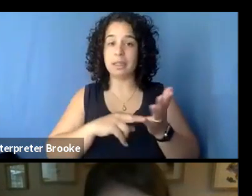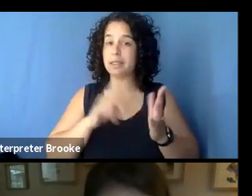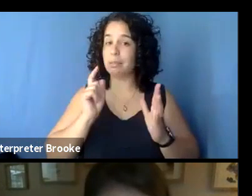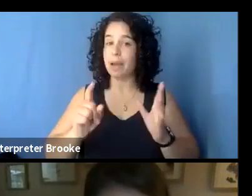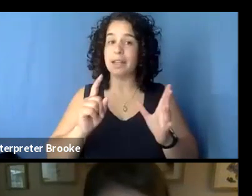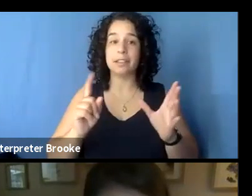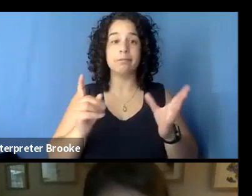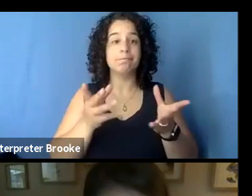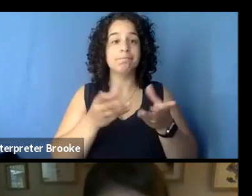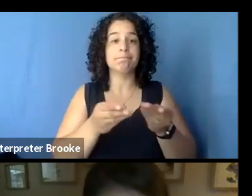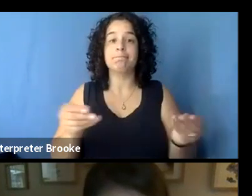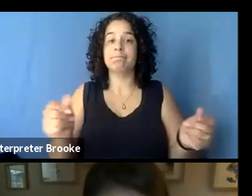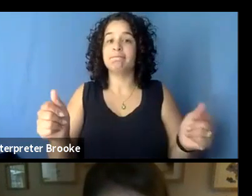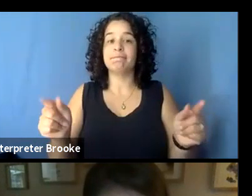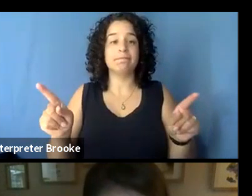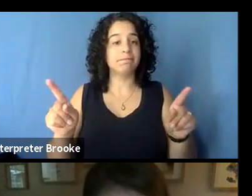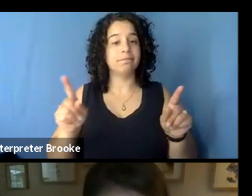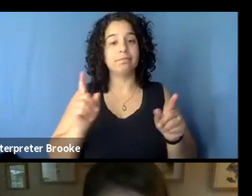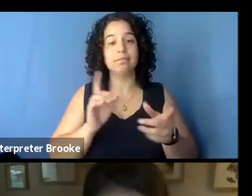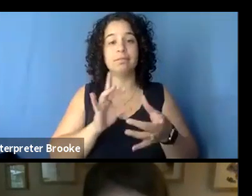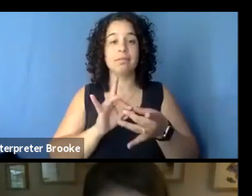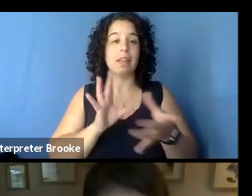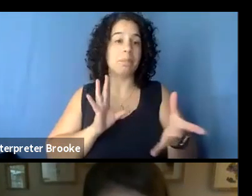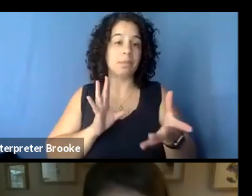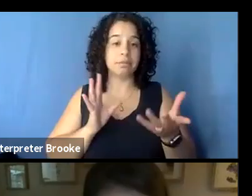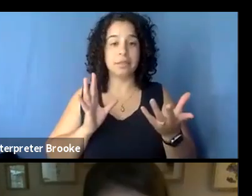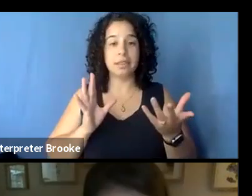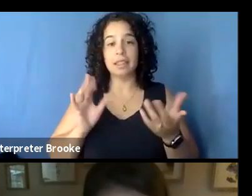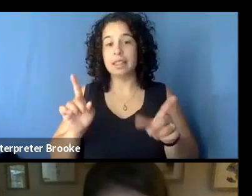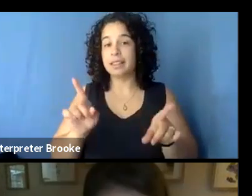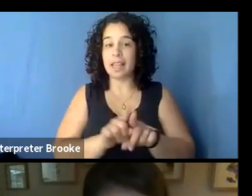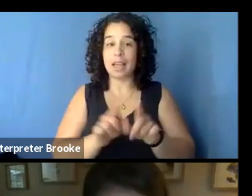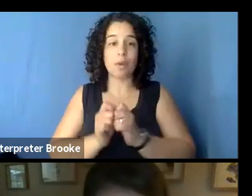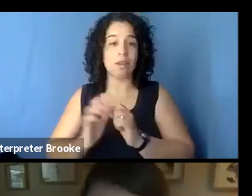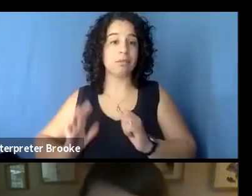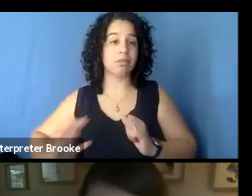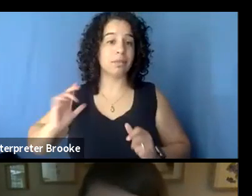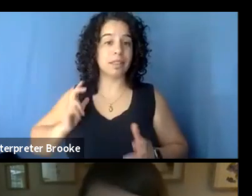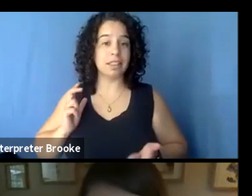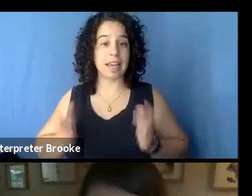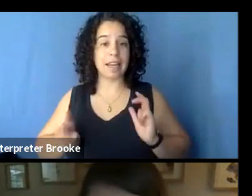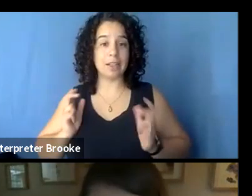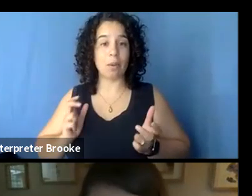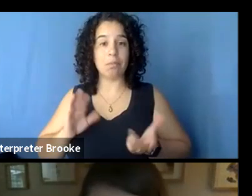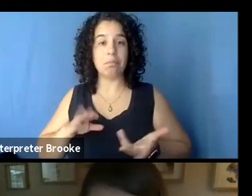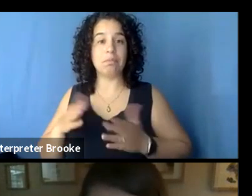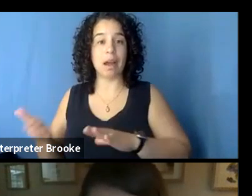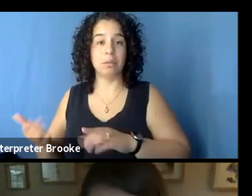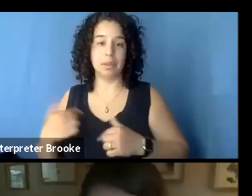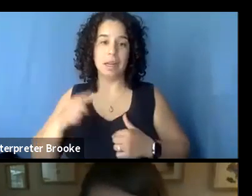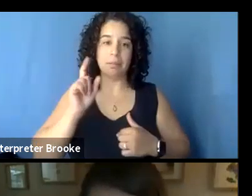So I'm not going to fear. I'm just going to try my hardest. So here we go.